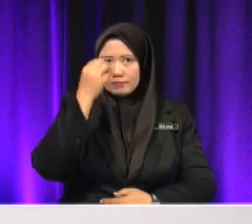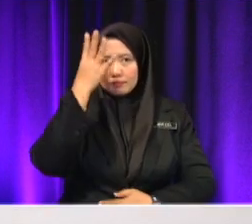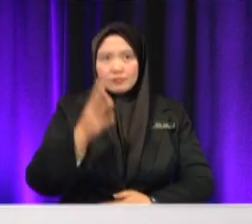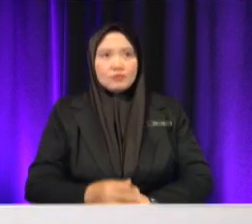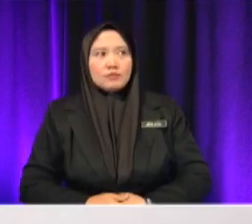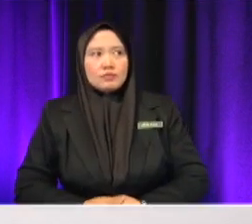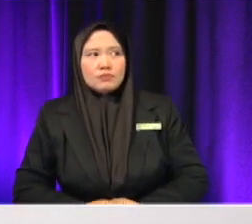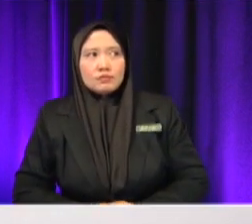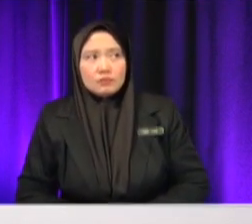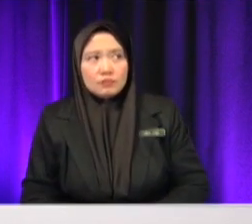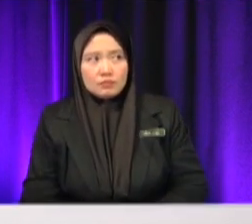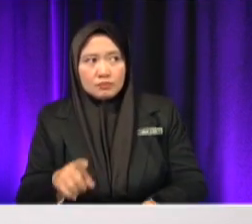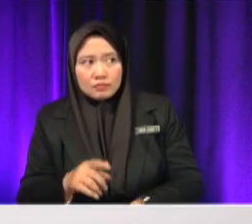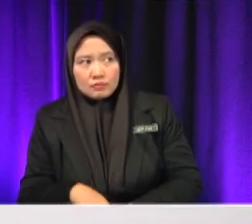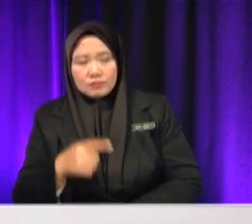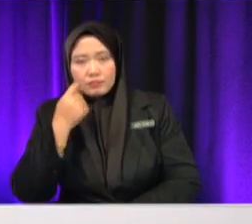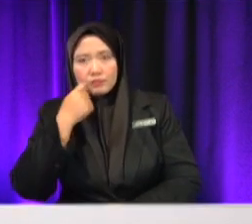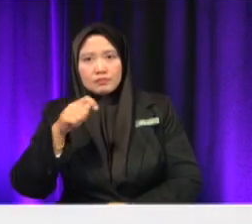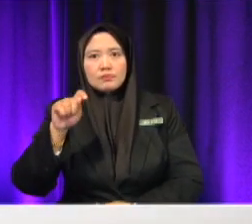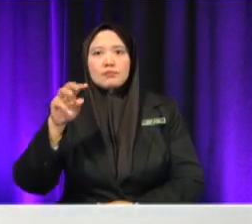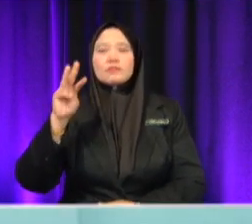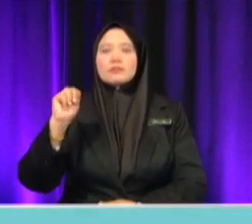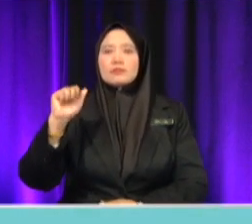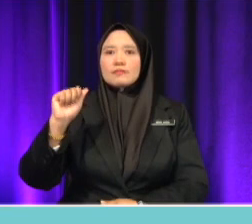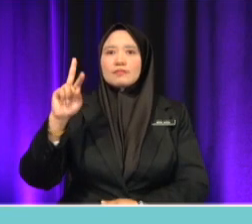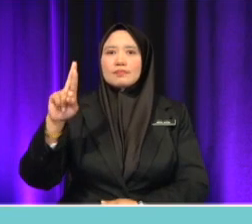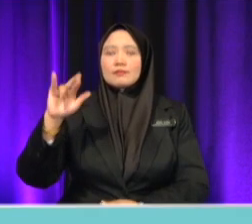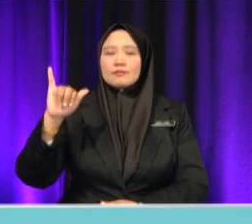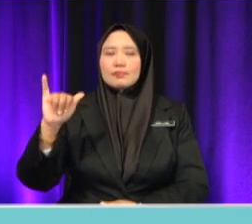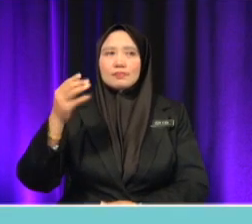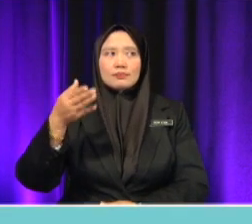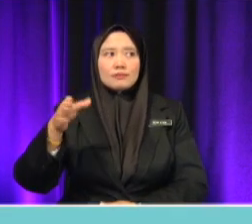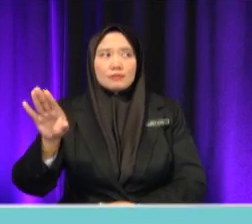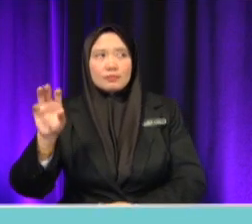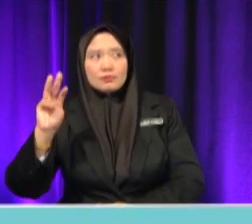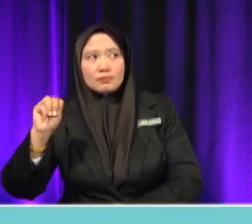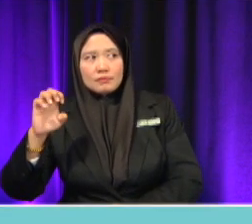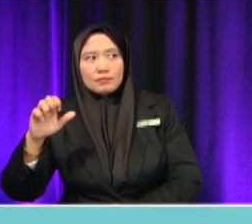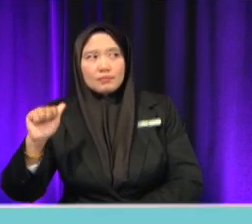Yes, the Mary's Meals. Okay, Mary's Meals. Alright. And who does it help?